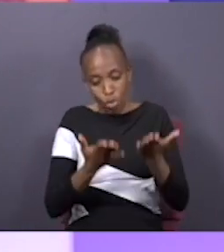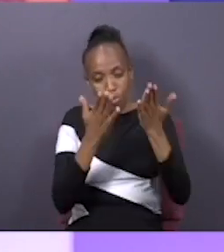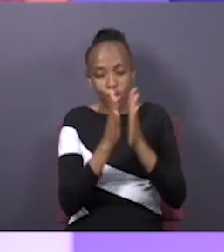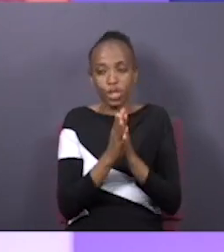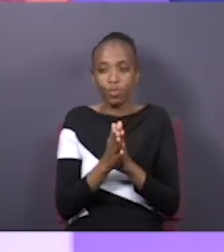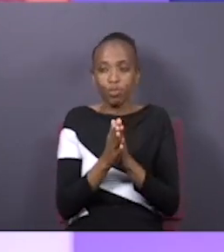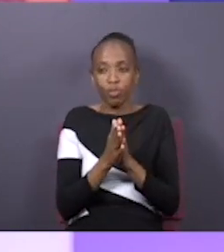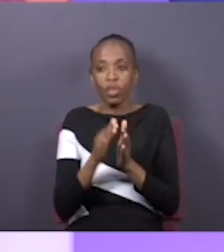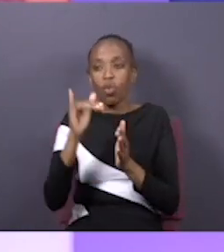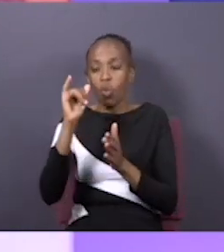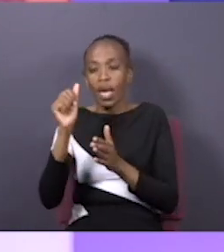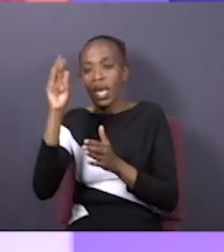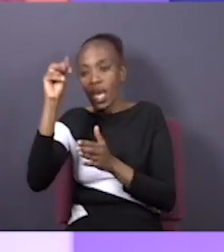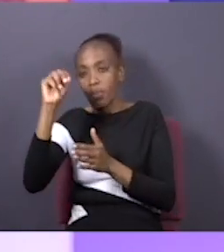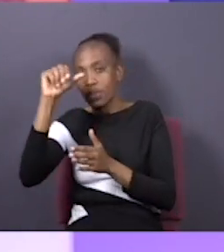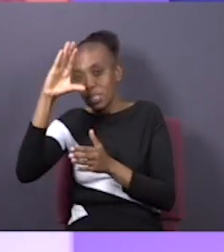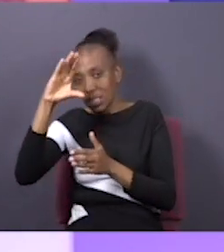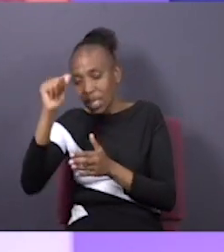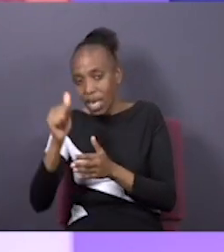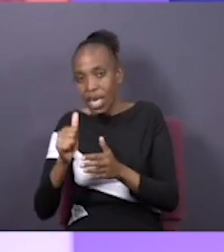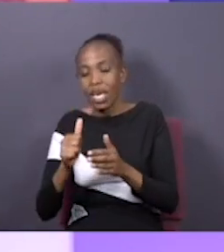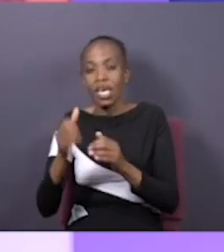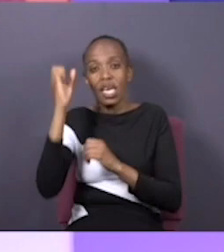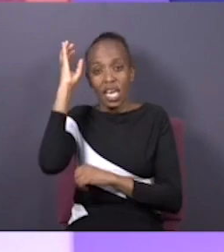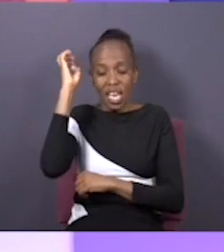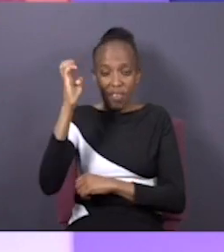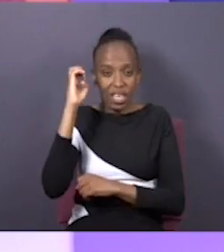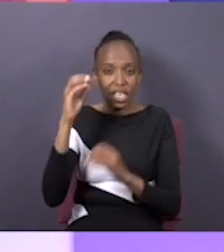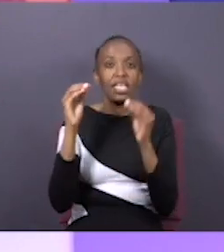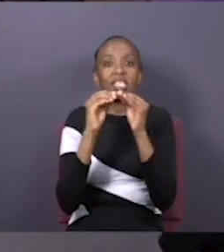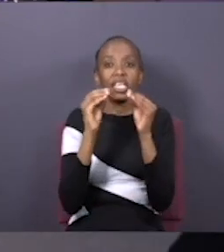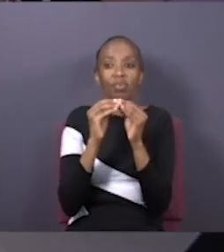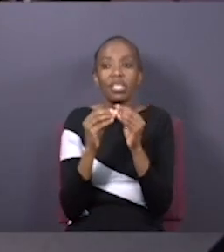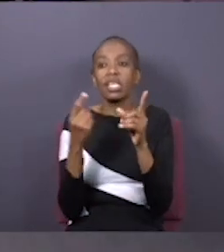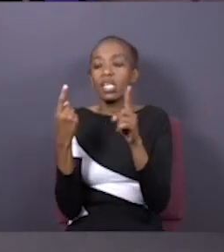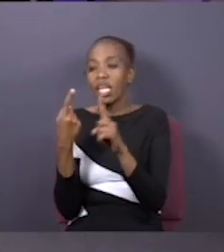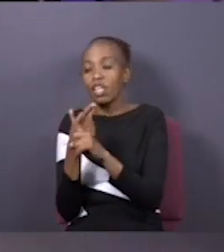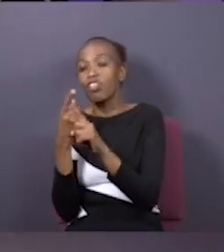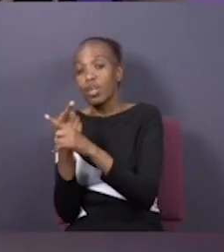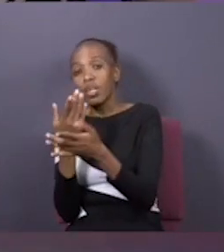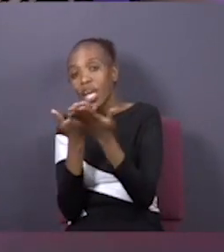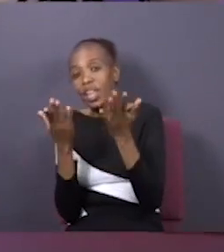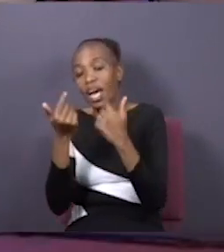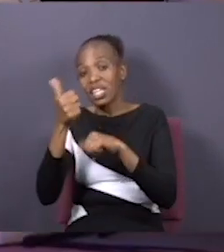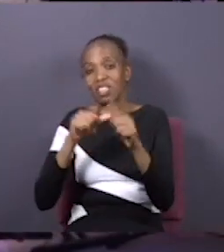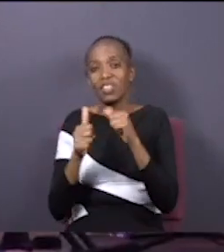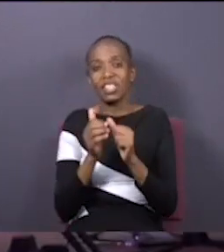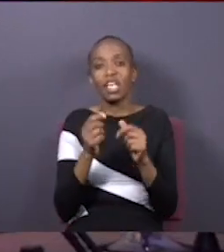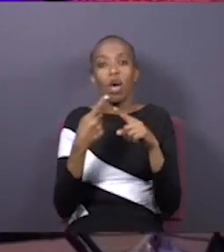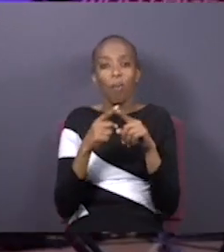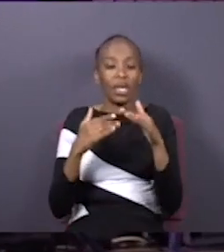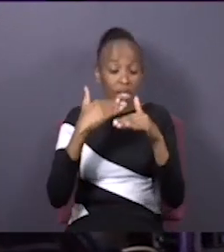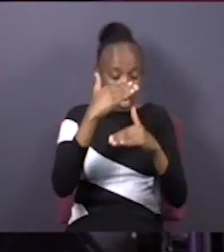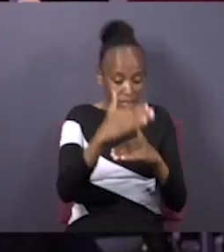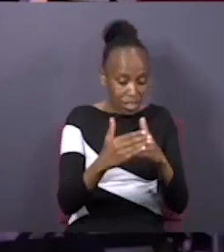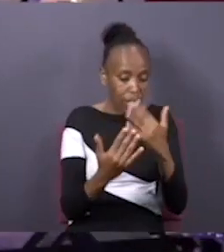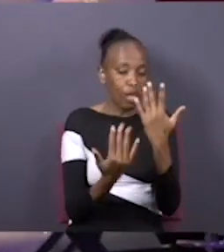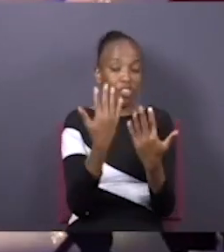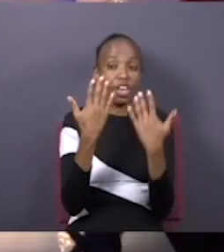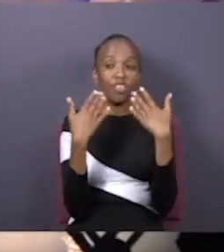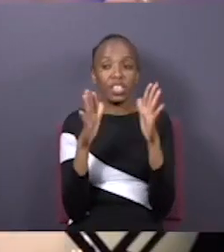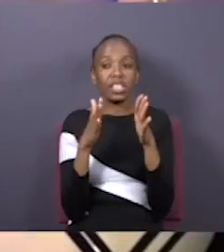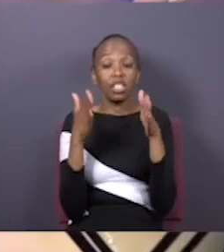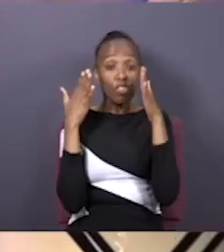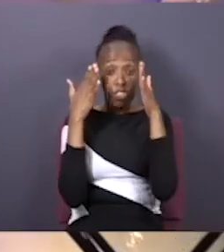promotion, YMCA work, evangelistic meetings, and many other activities. But after the fire,